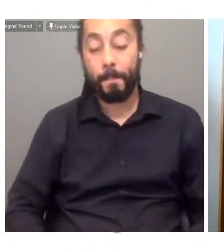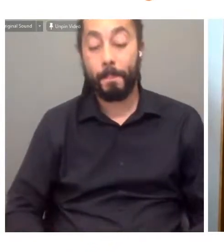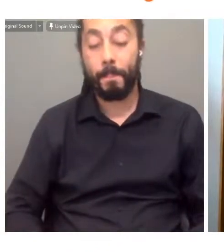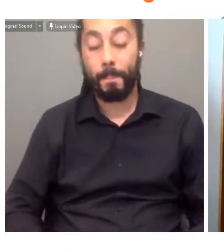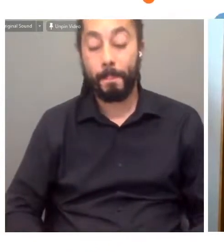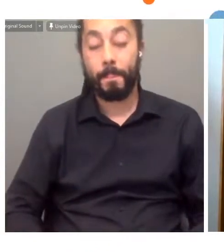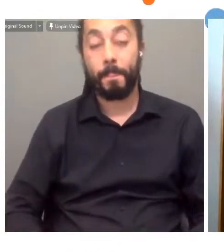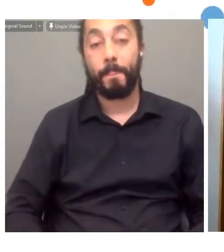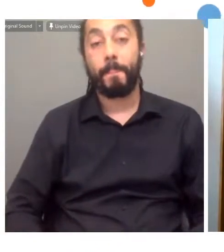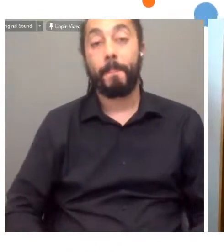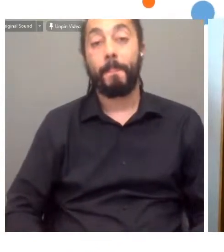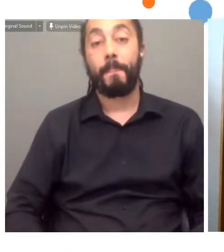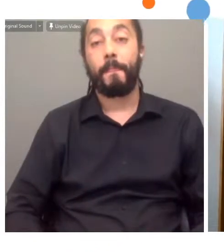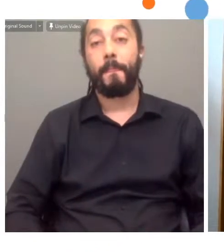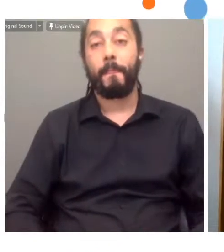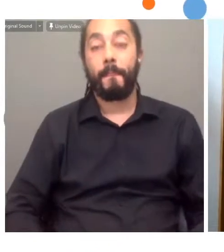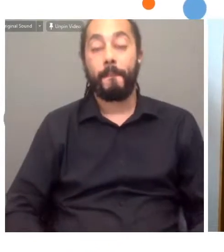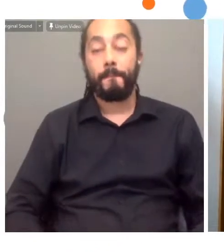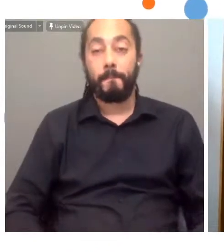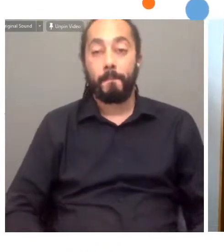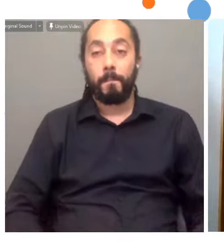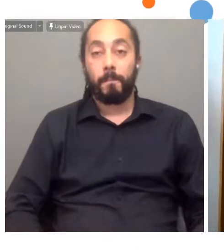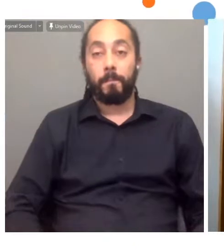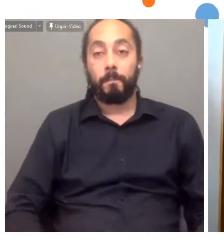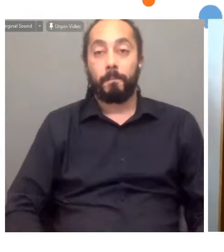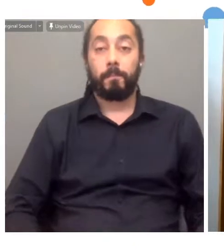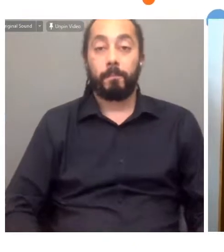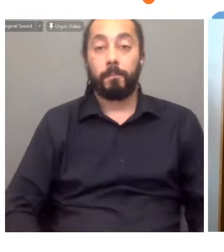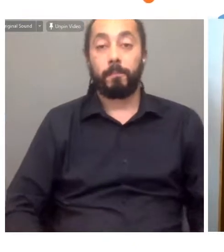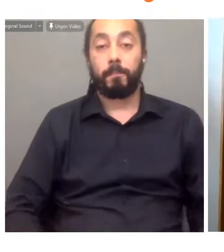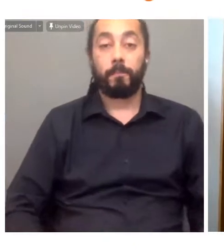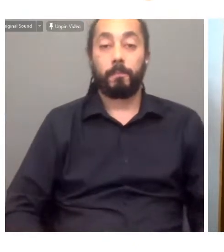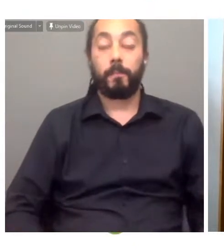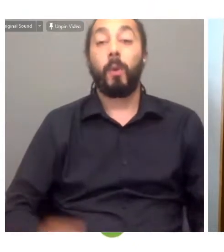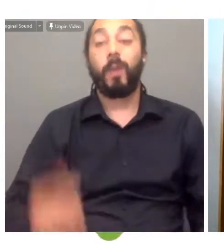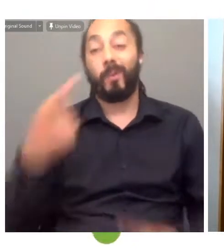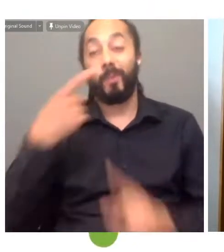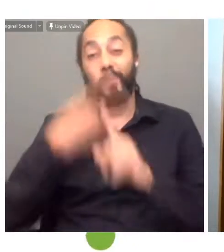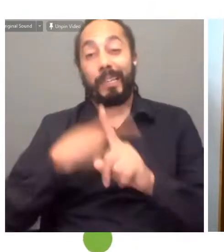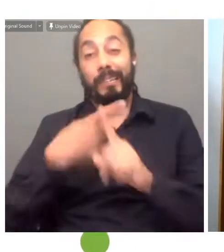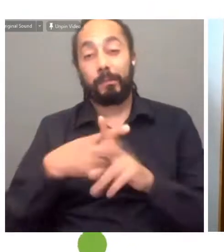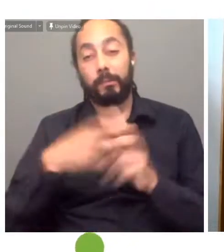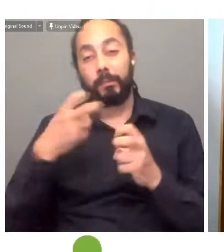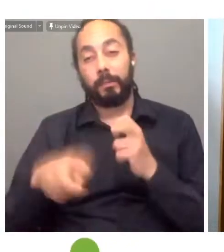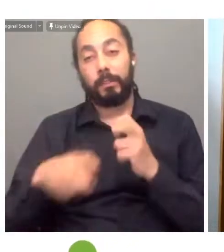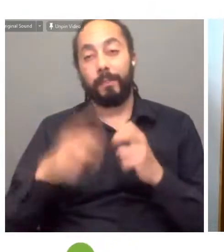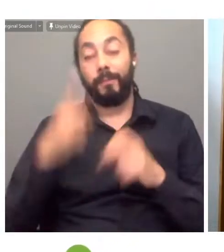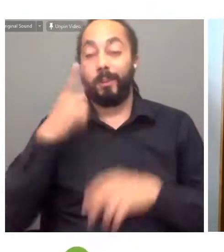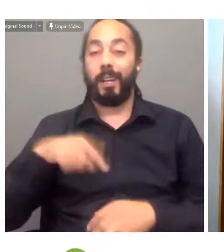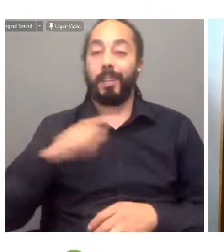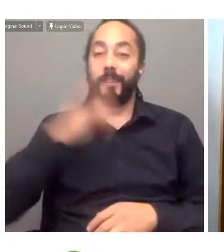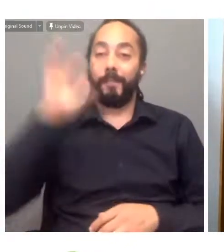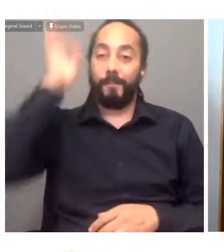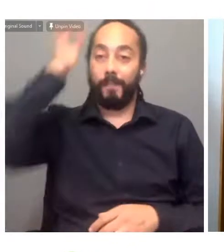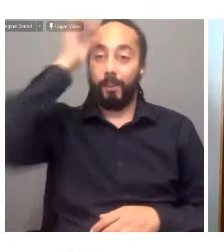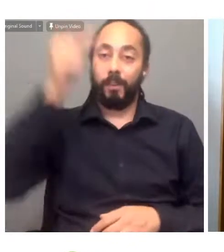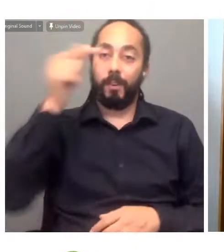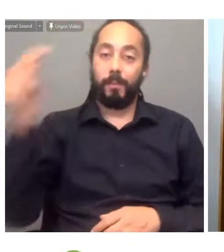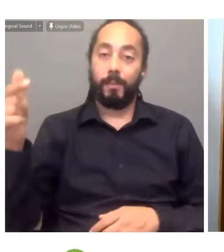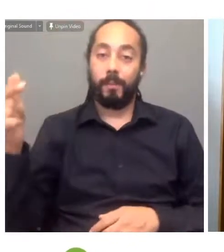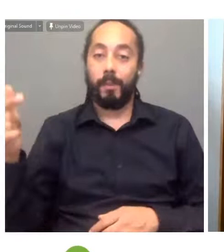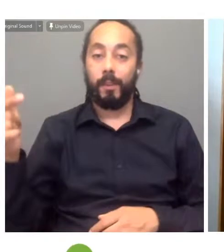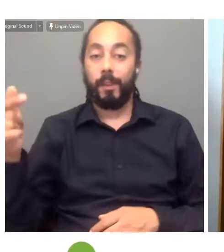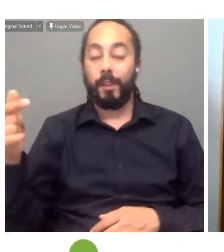Rent is a bit, I mean, it's more tricky for us as a federal government because we, unless we start buying